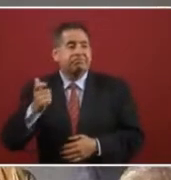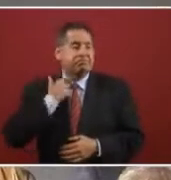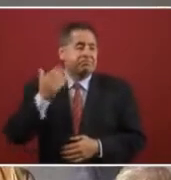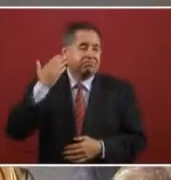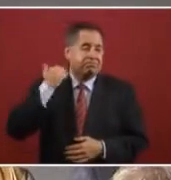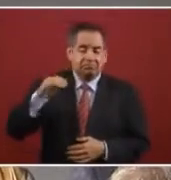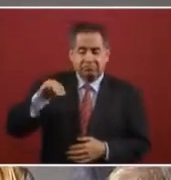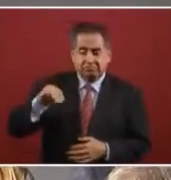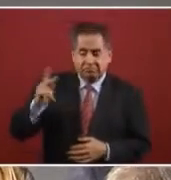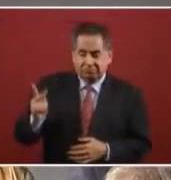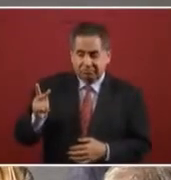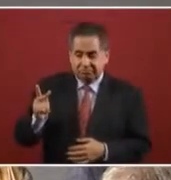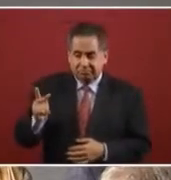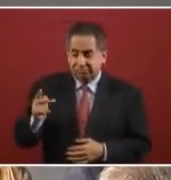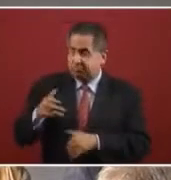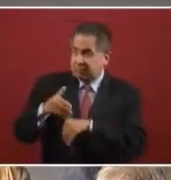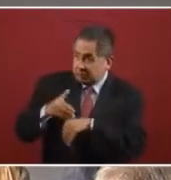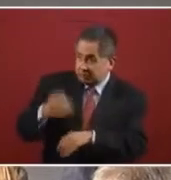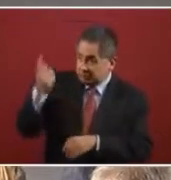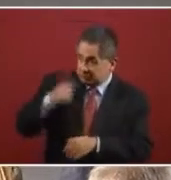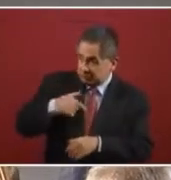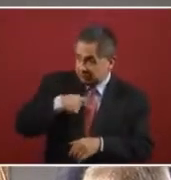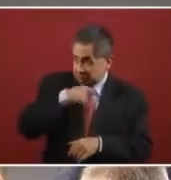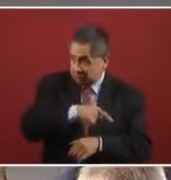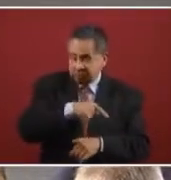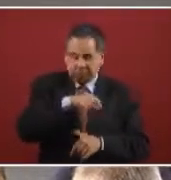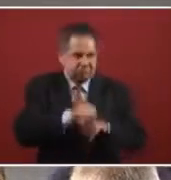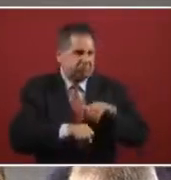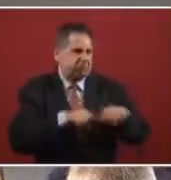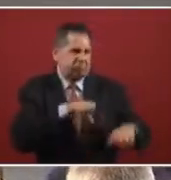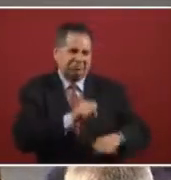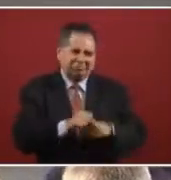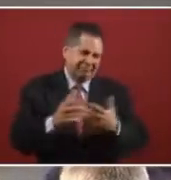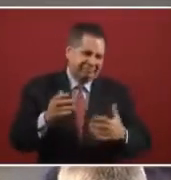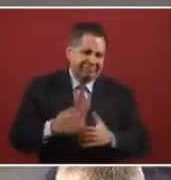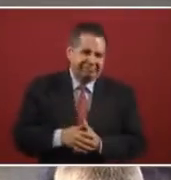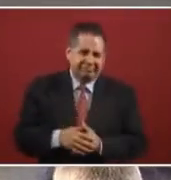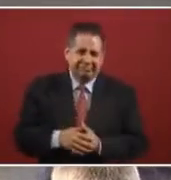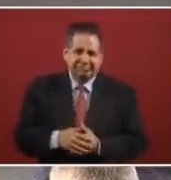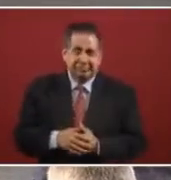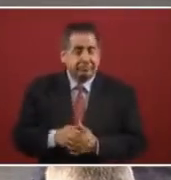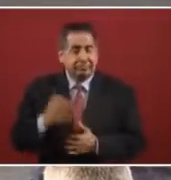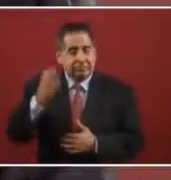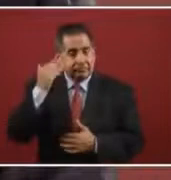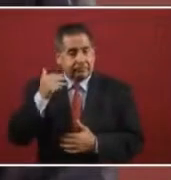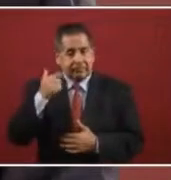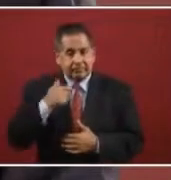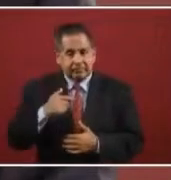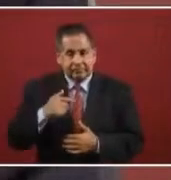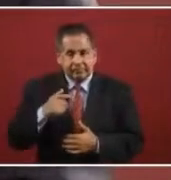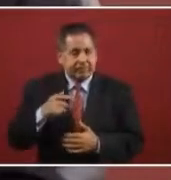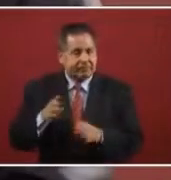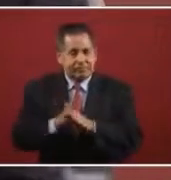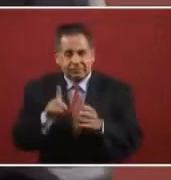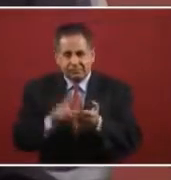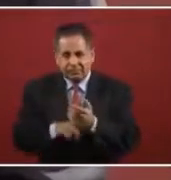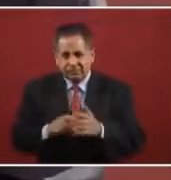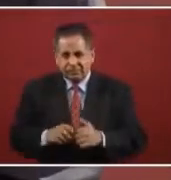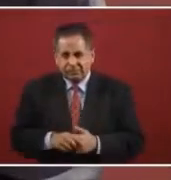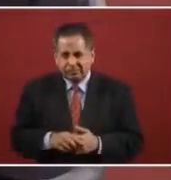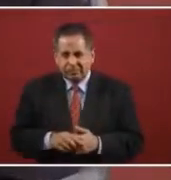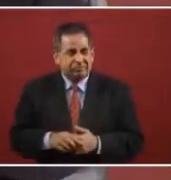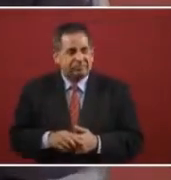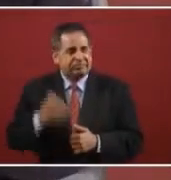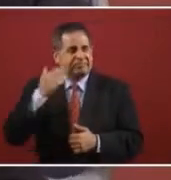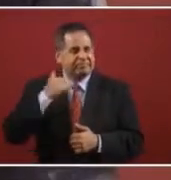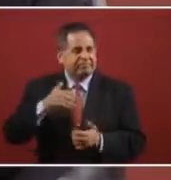consigna. On consignment. Antes, whereas before, they used to put a paper in the,